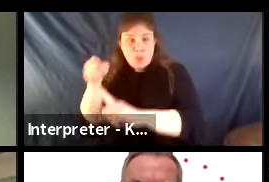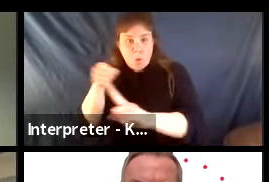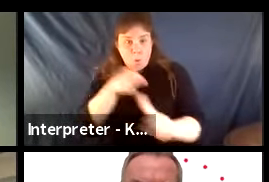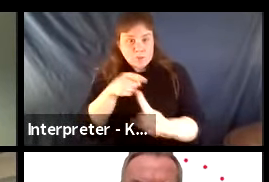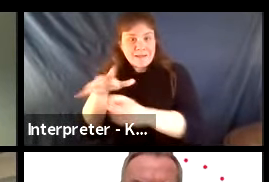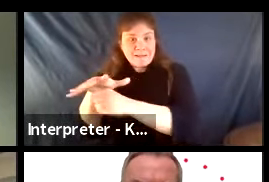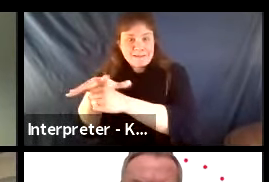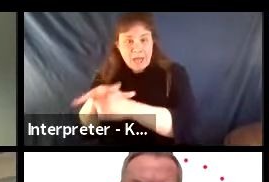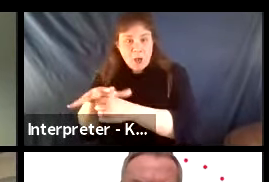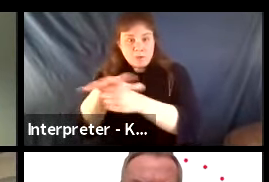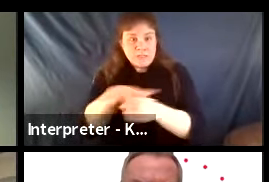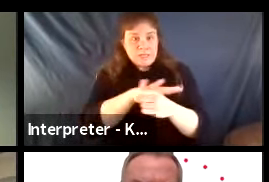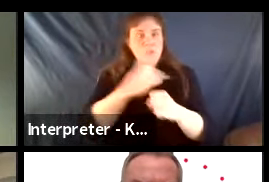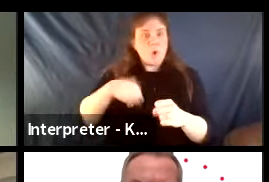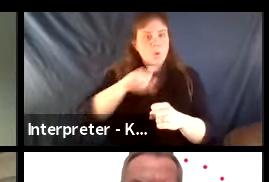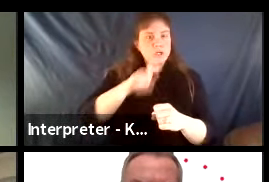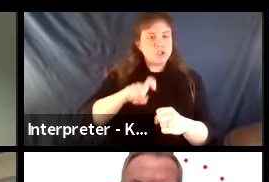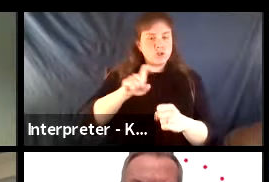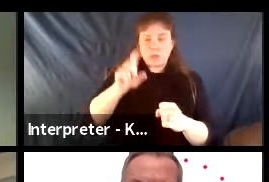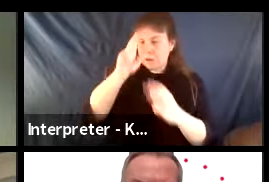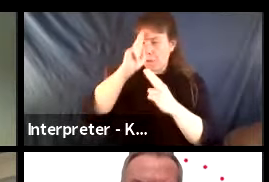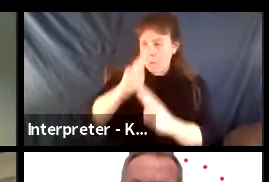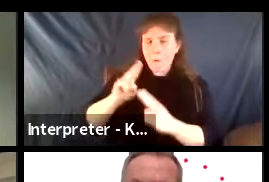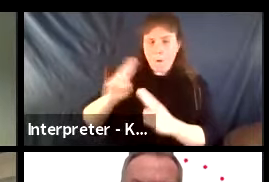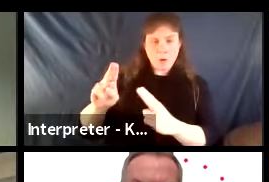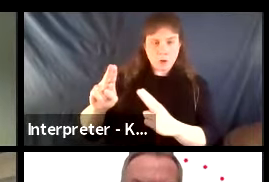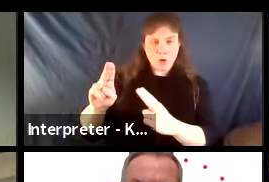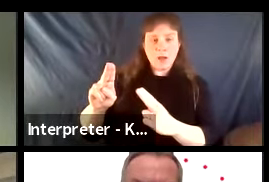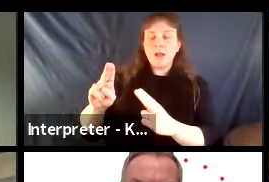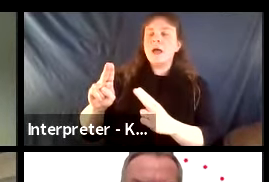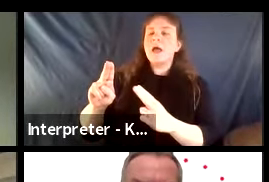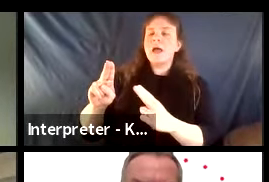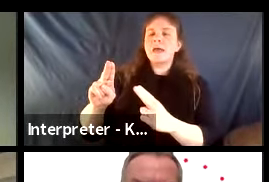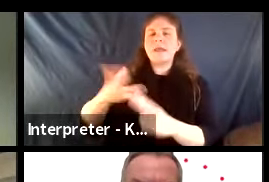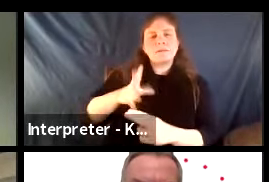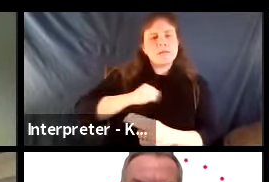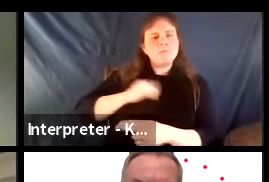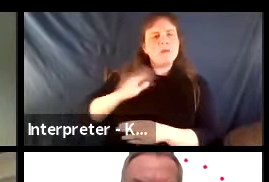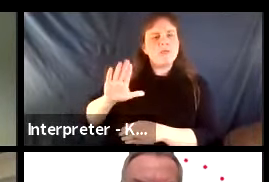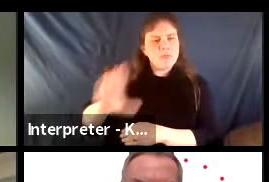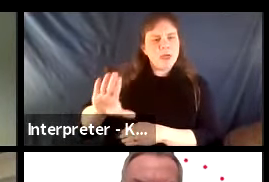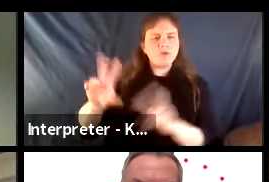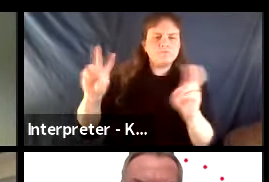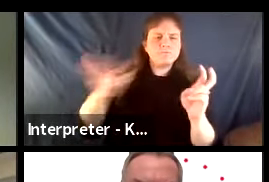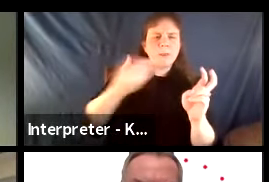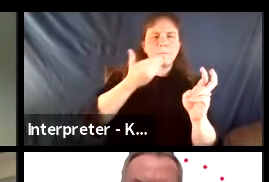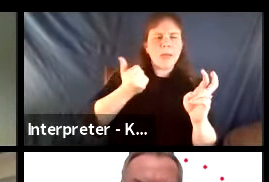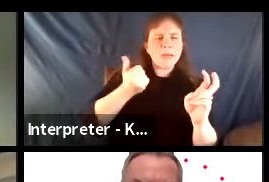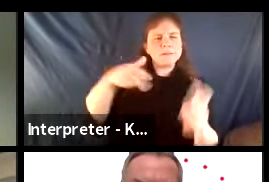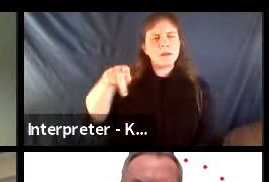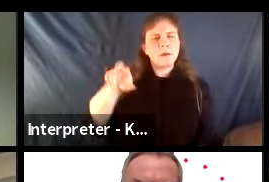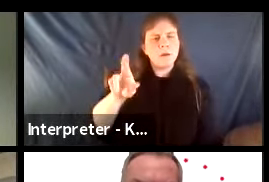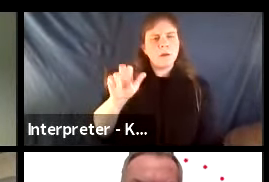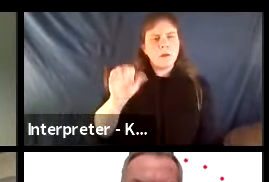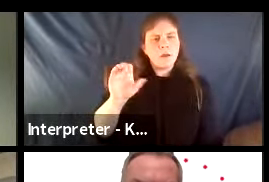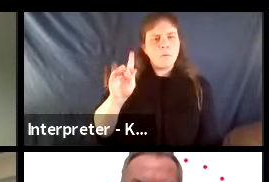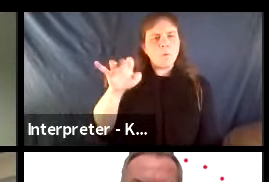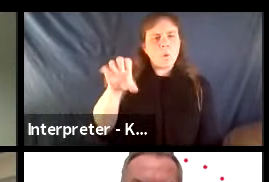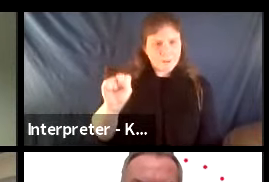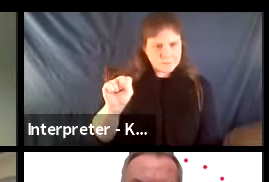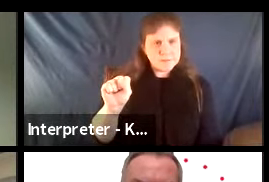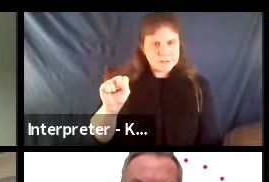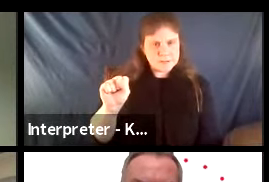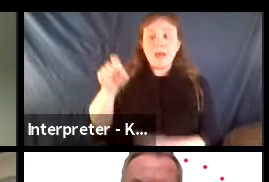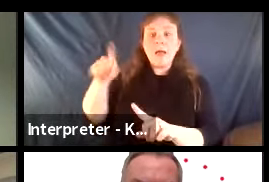practices, especially those who are doing mobile clinics and curbside clinics. I think the counties are much further ahead than we